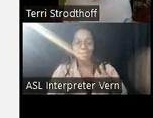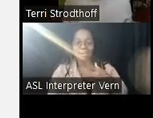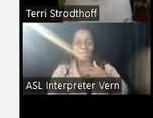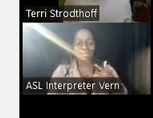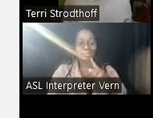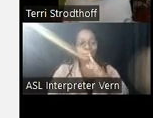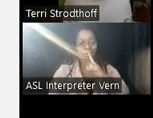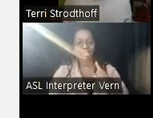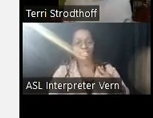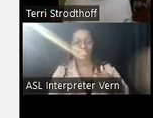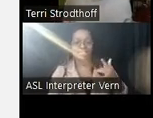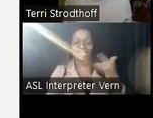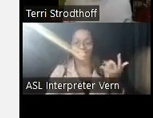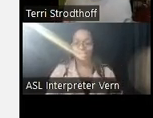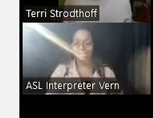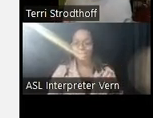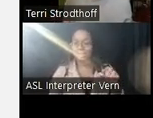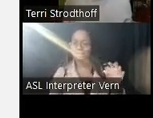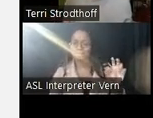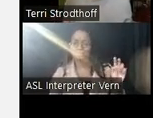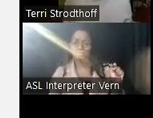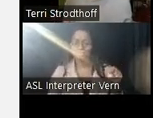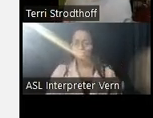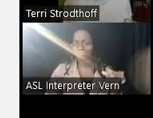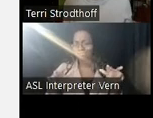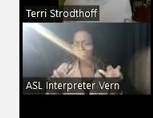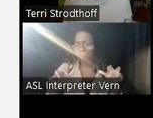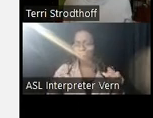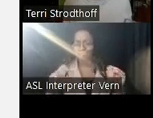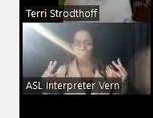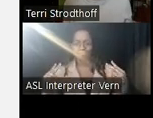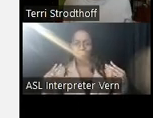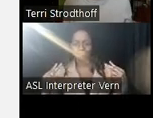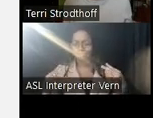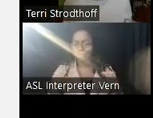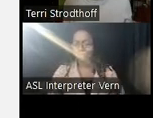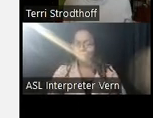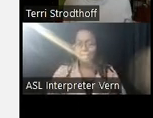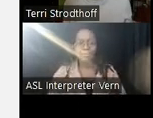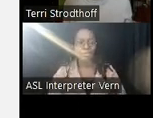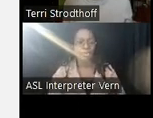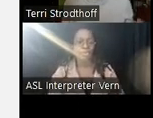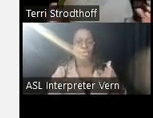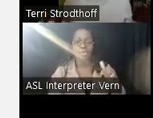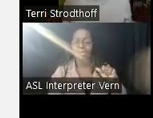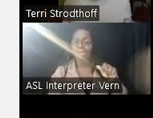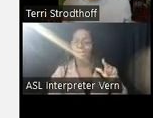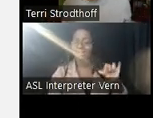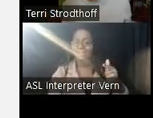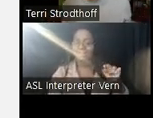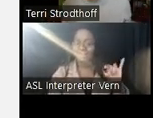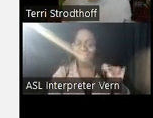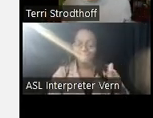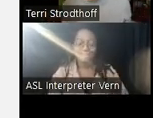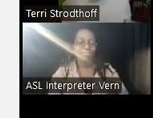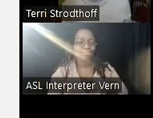the narcissistic behavior, judgments and assumptions, mind games, gaslighting, manipulation, isolation. This list goes on